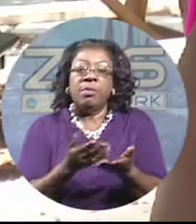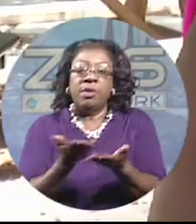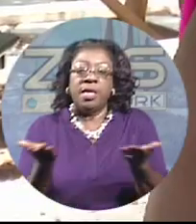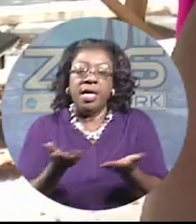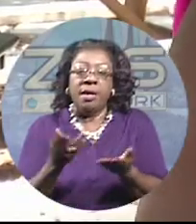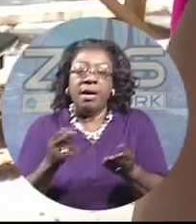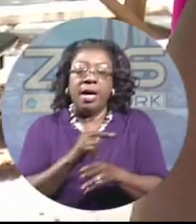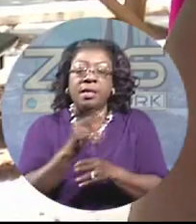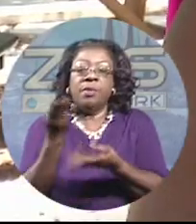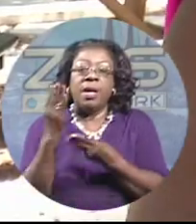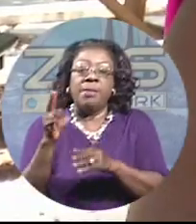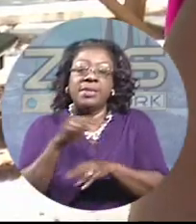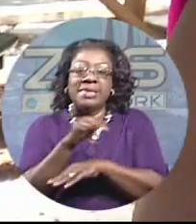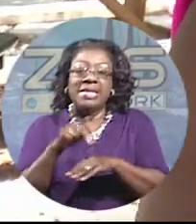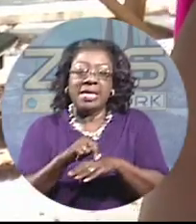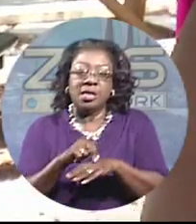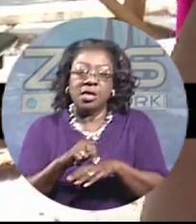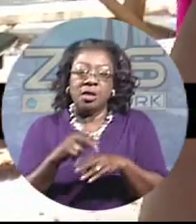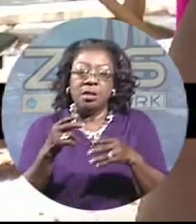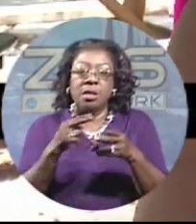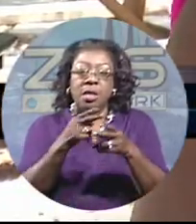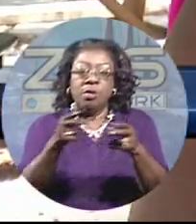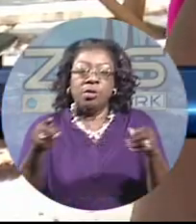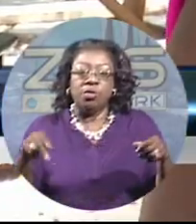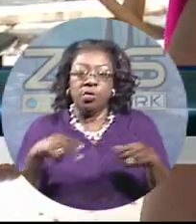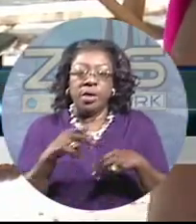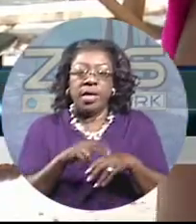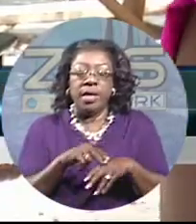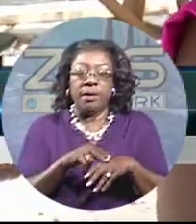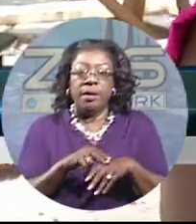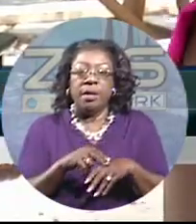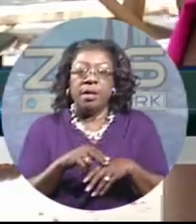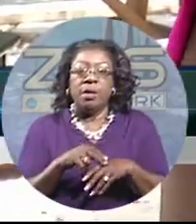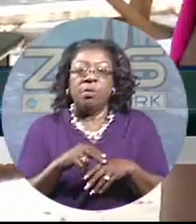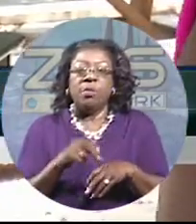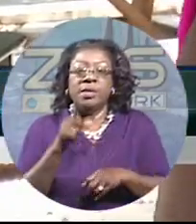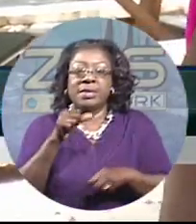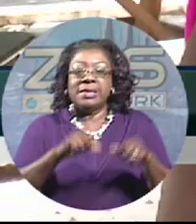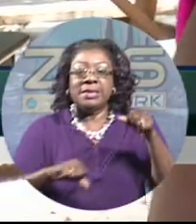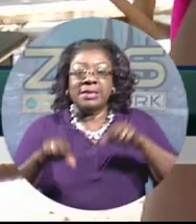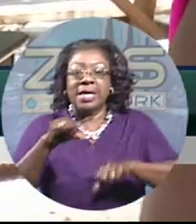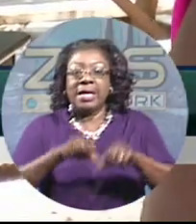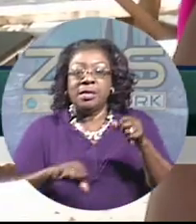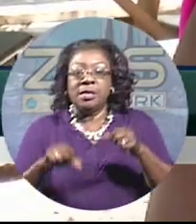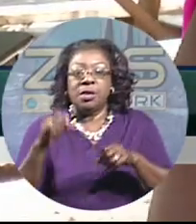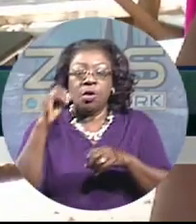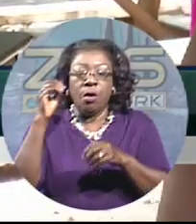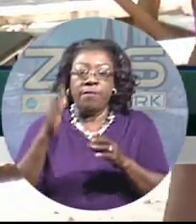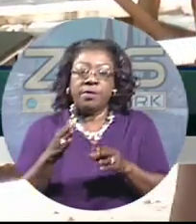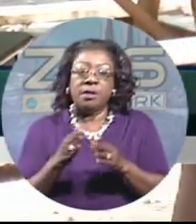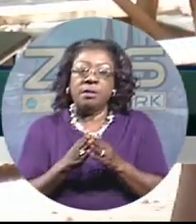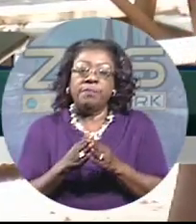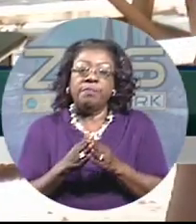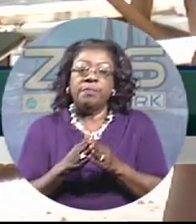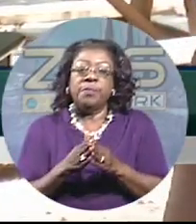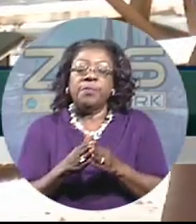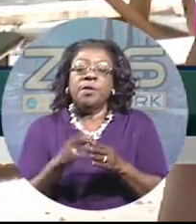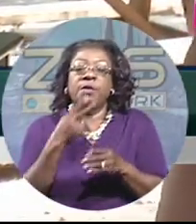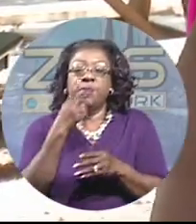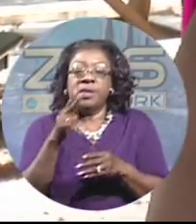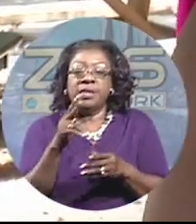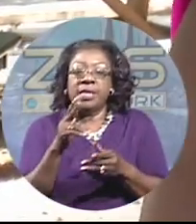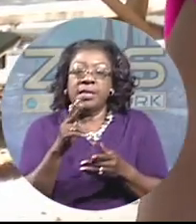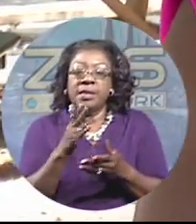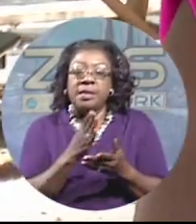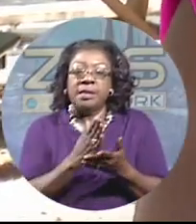Bahamas National Trust Retreat Village, that's off Village Road, with Science Officer Scott Johnson. Now, I know recently we've been seeing